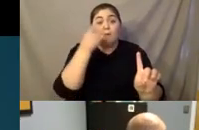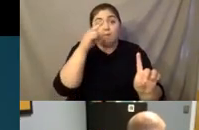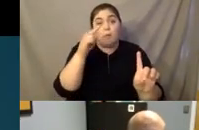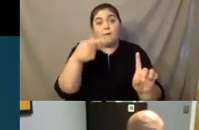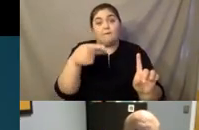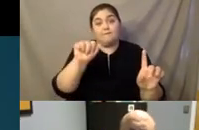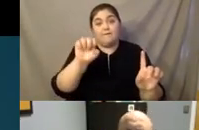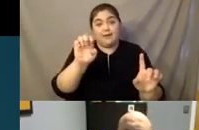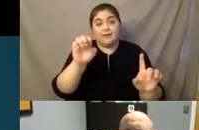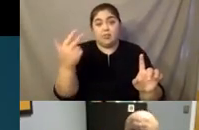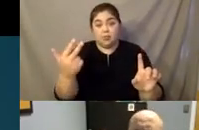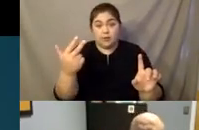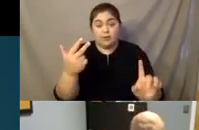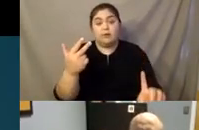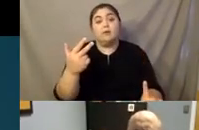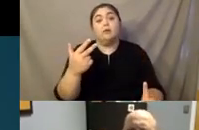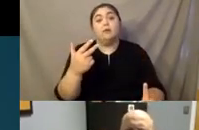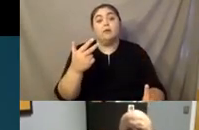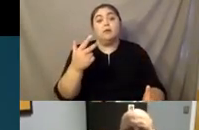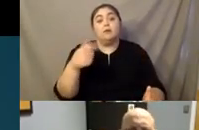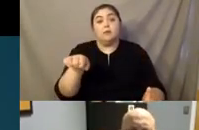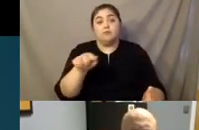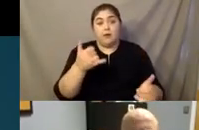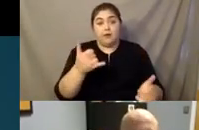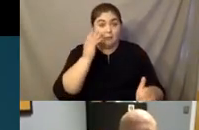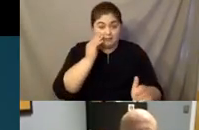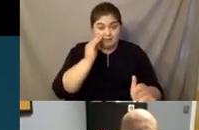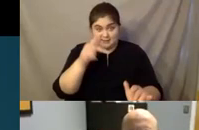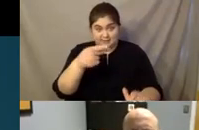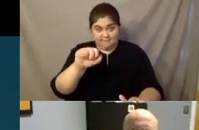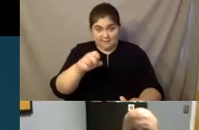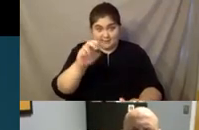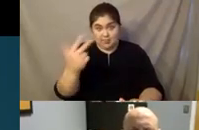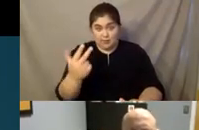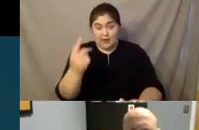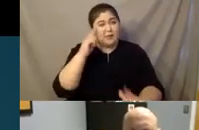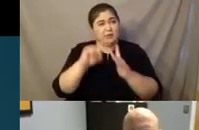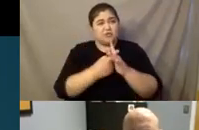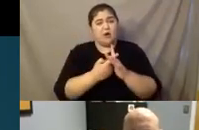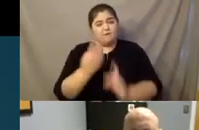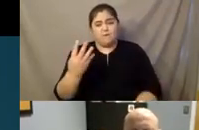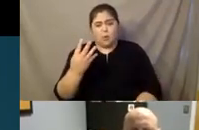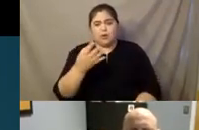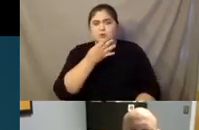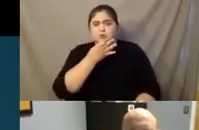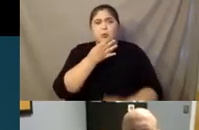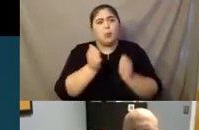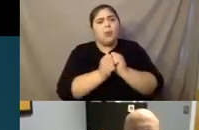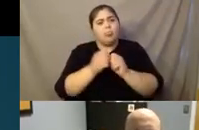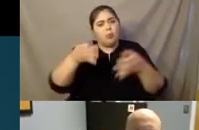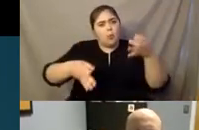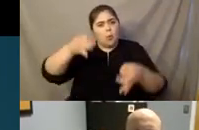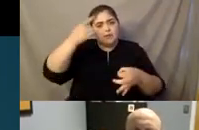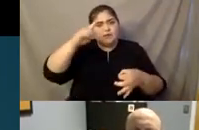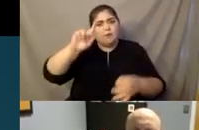Lori. So we're technically in phase 3 right now. I think we'll be going to phase 4 quickly with the courts. for